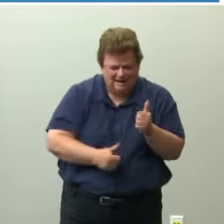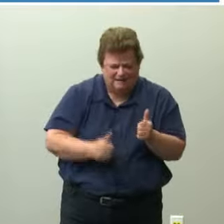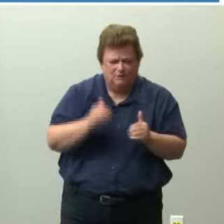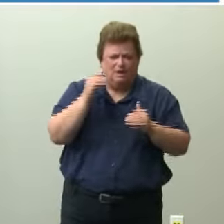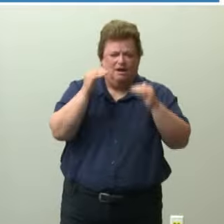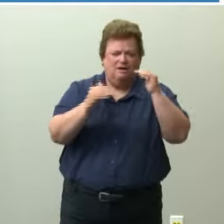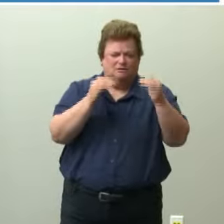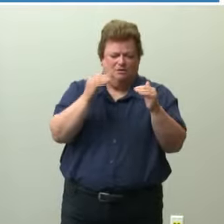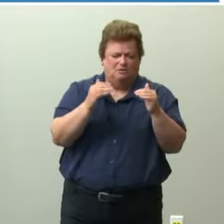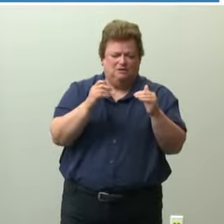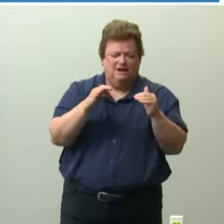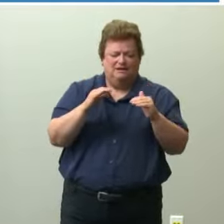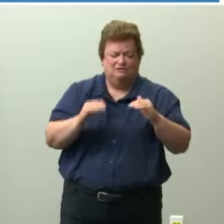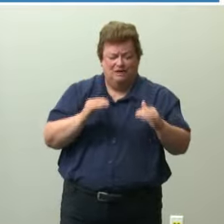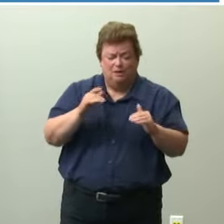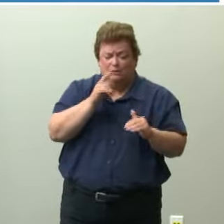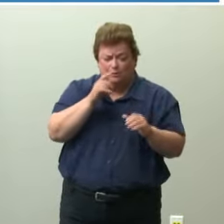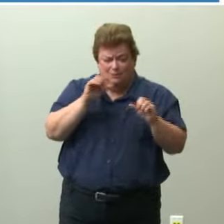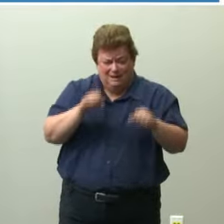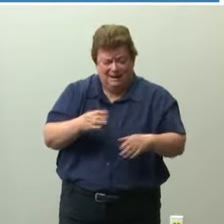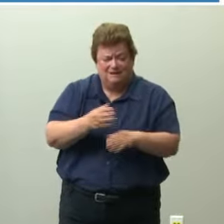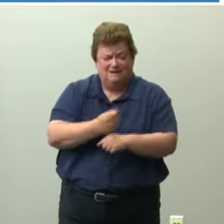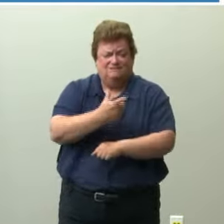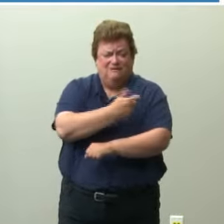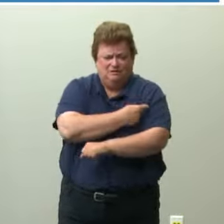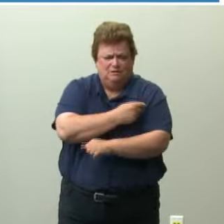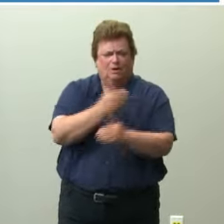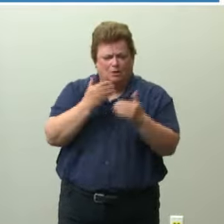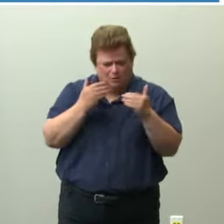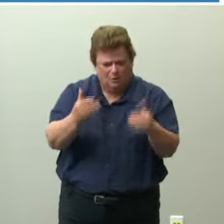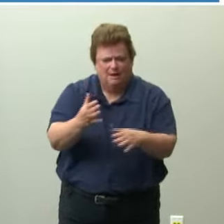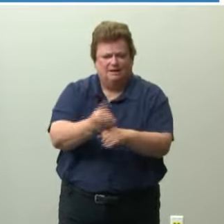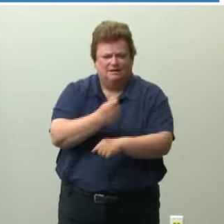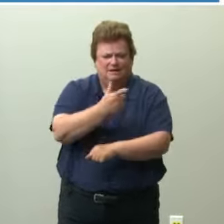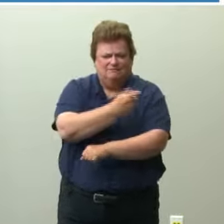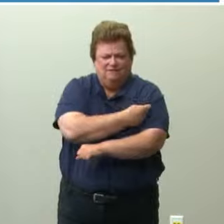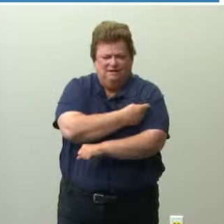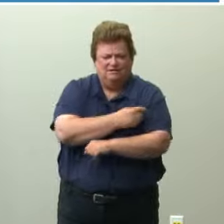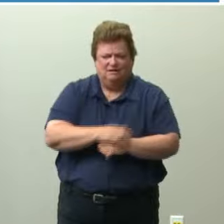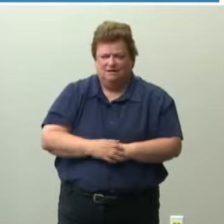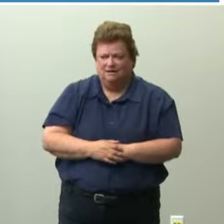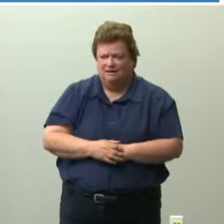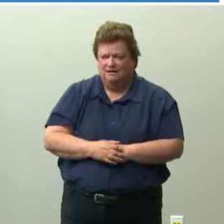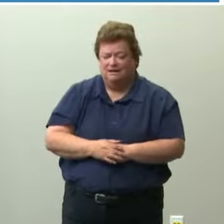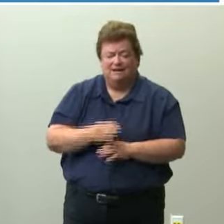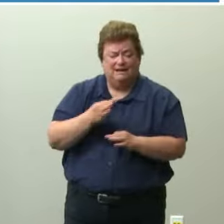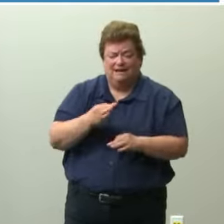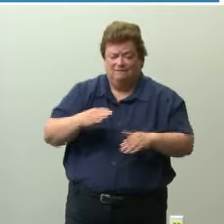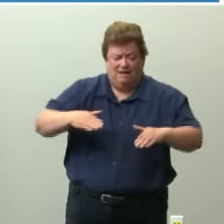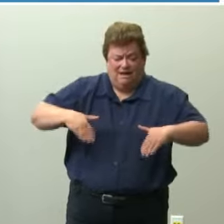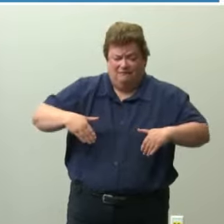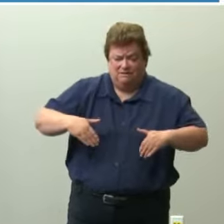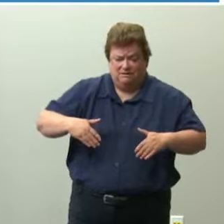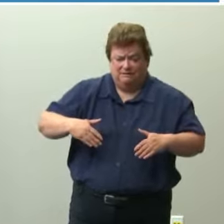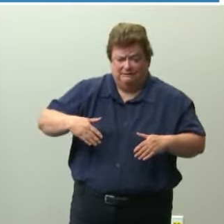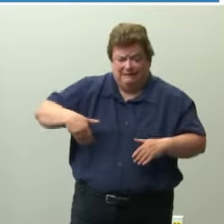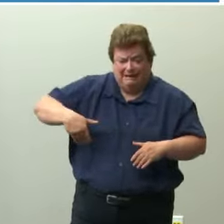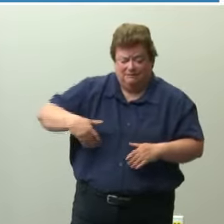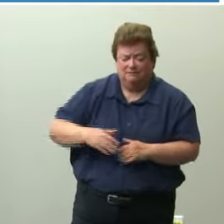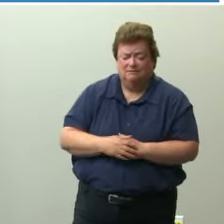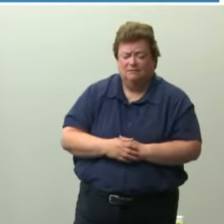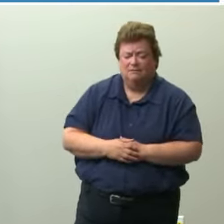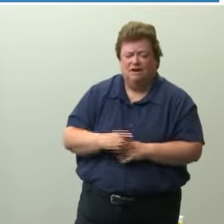adult and child to get vaccinated now, if they haven't really already, not only to help